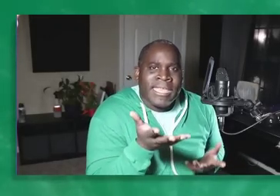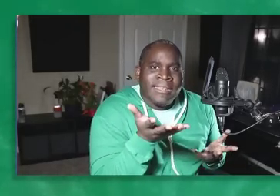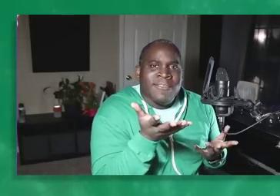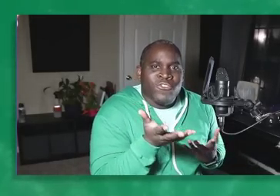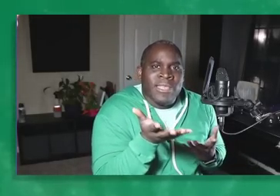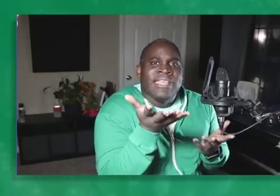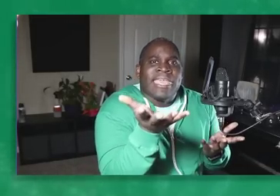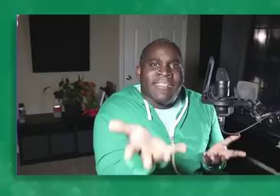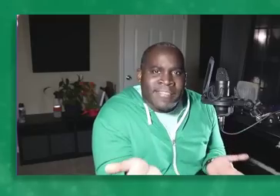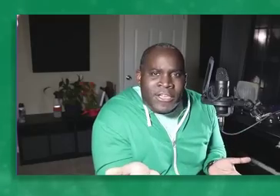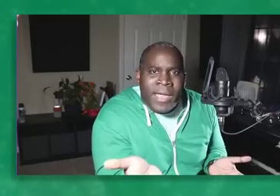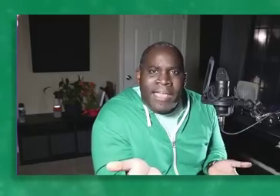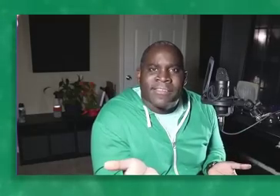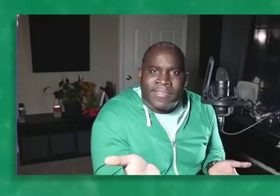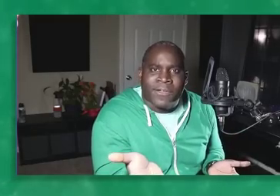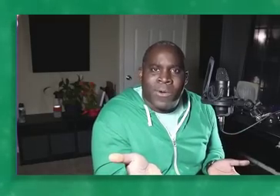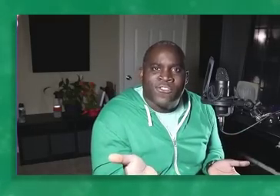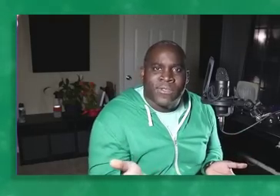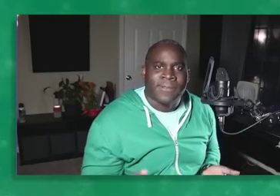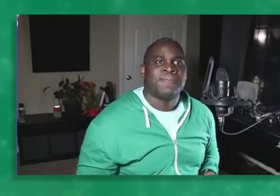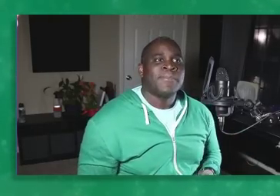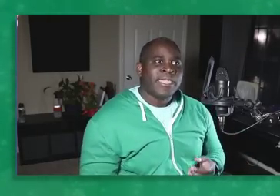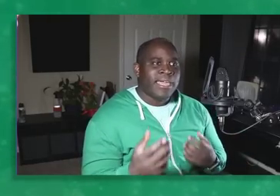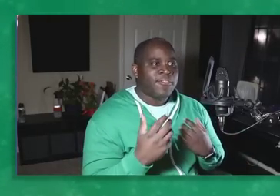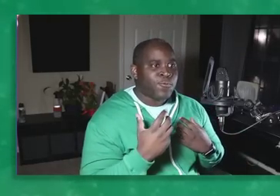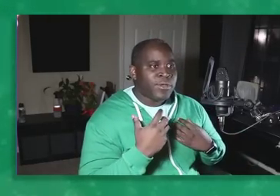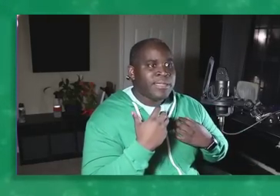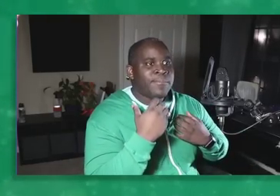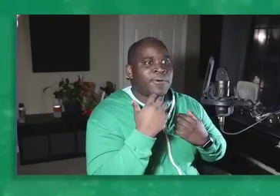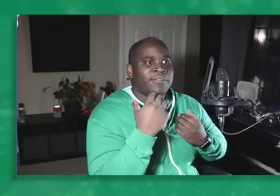face indicates that you're asking the question.